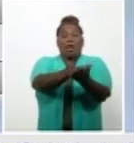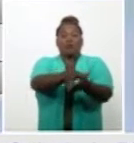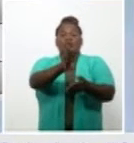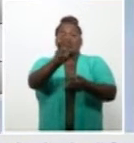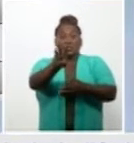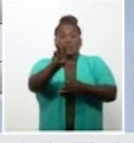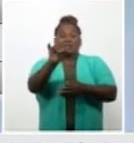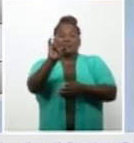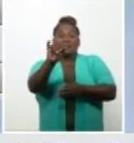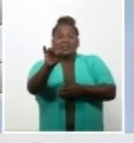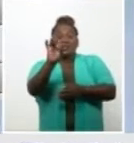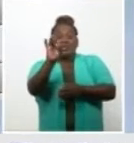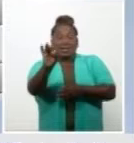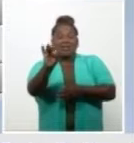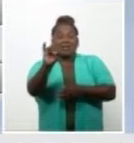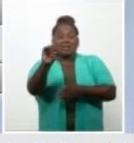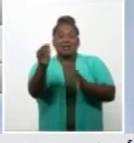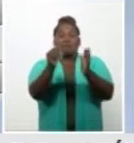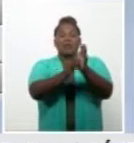6.03%.